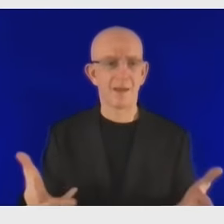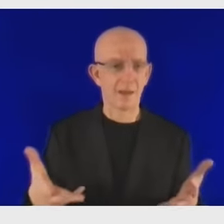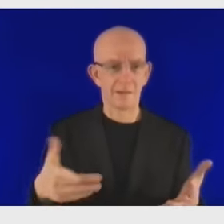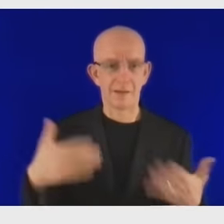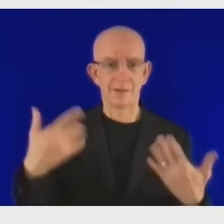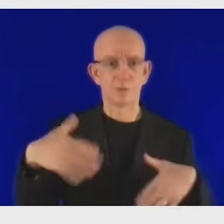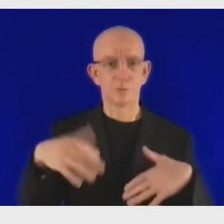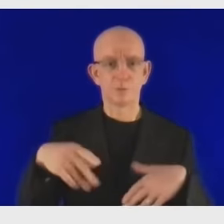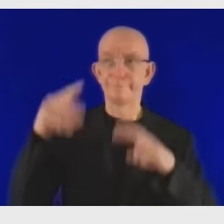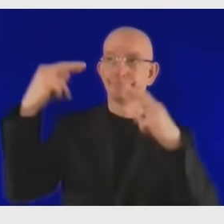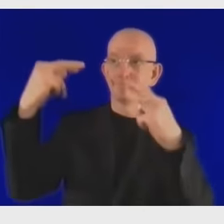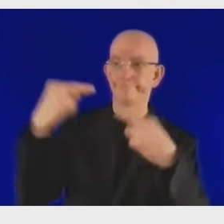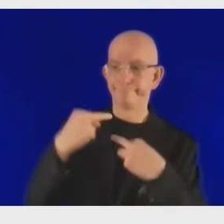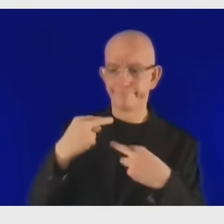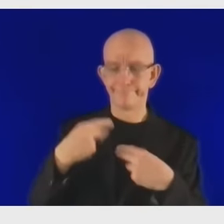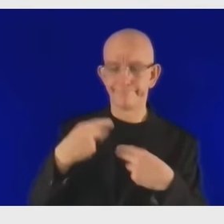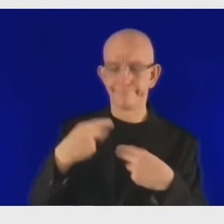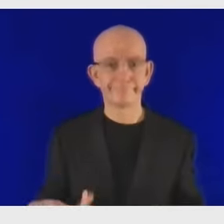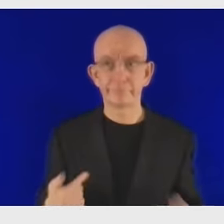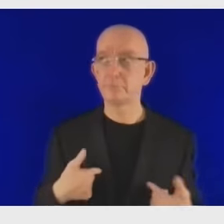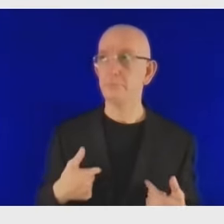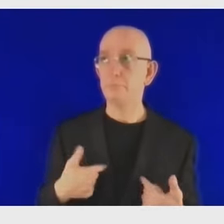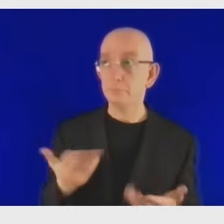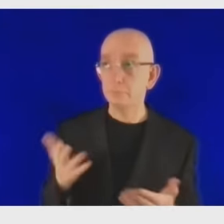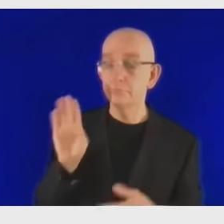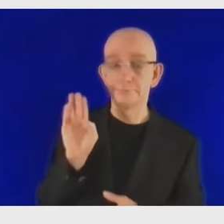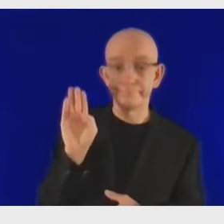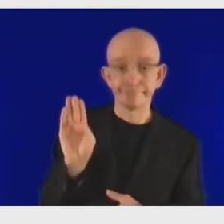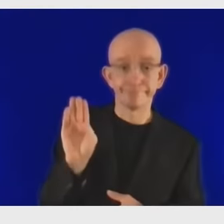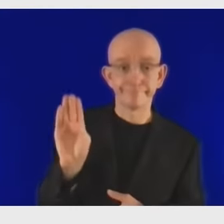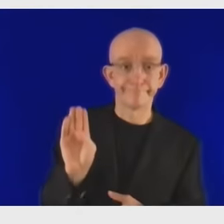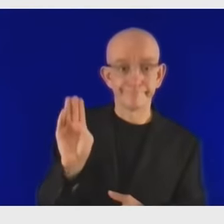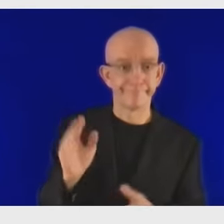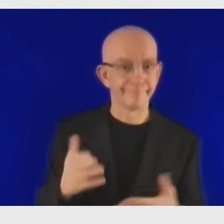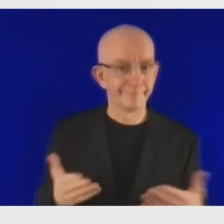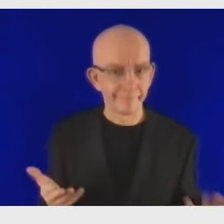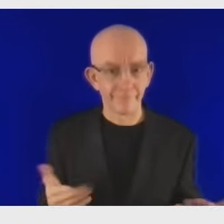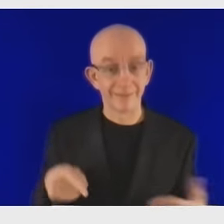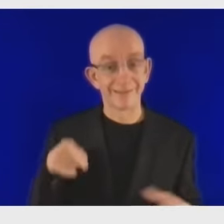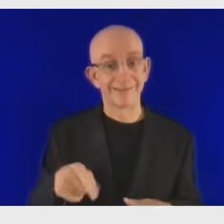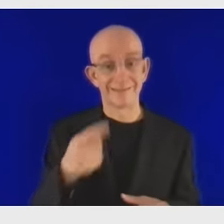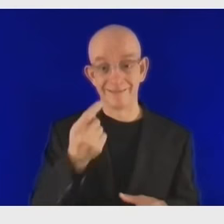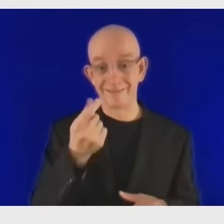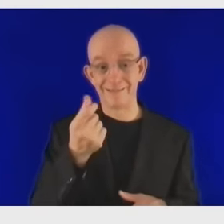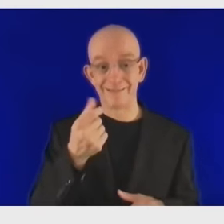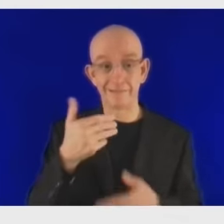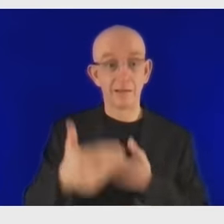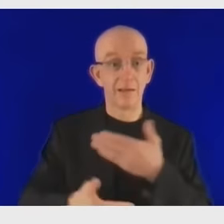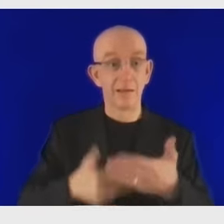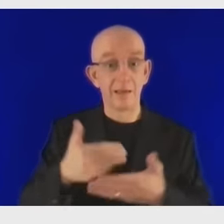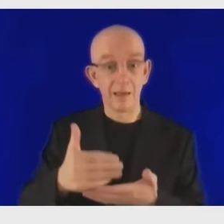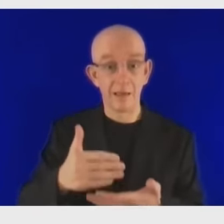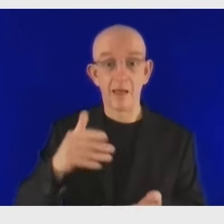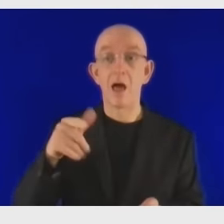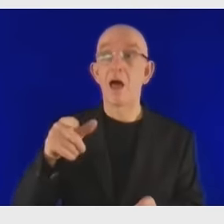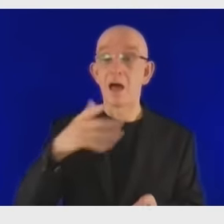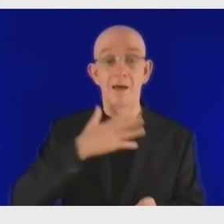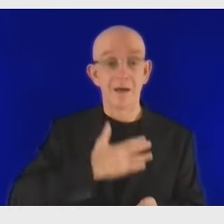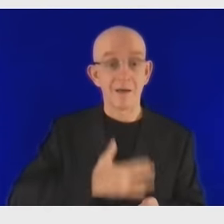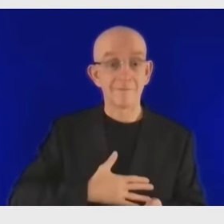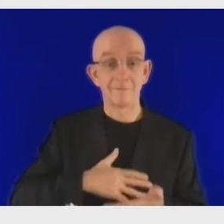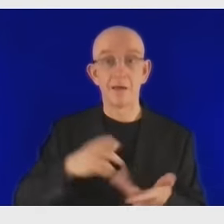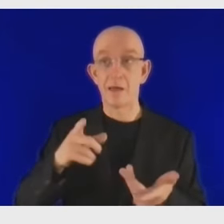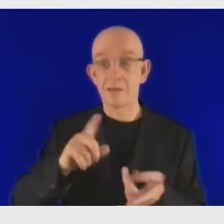adaptation. But over time, how long would funding last? And how does a community become self-reliant?